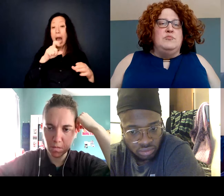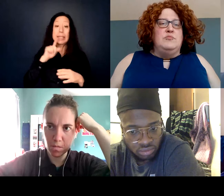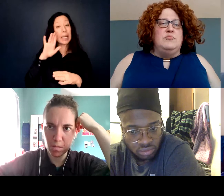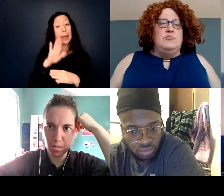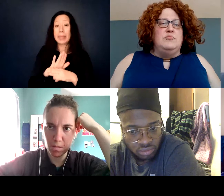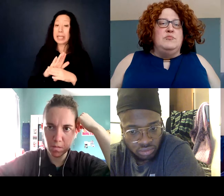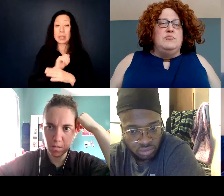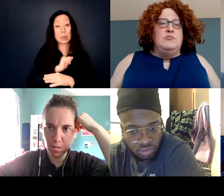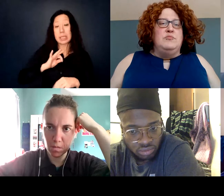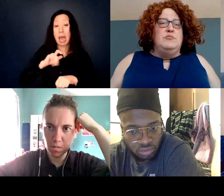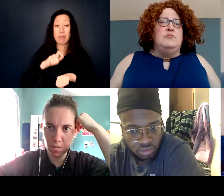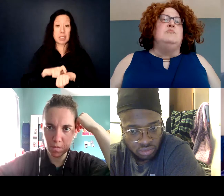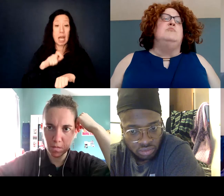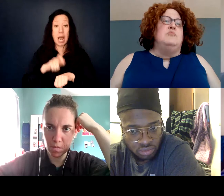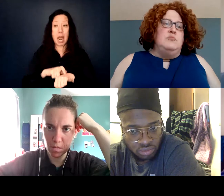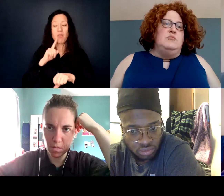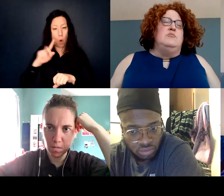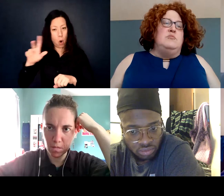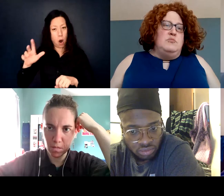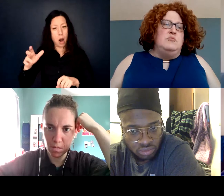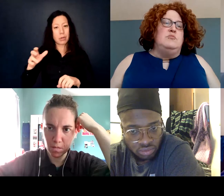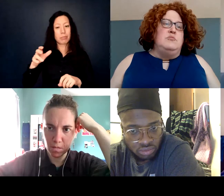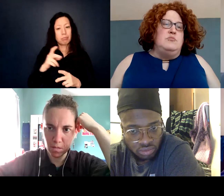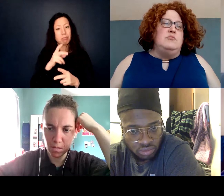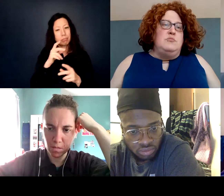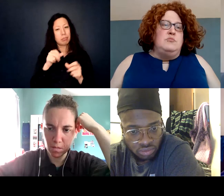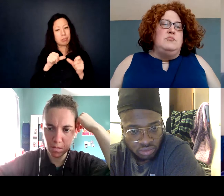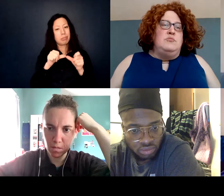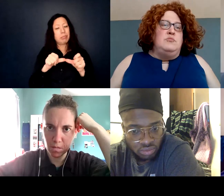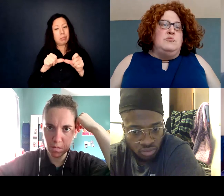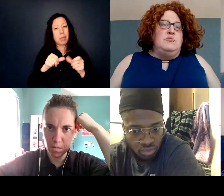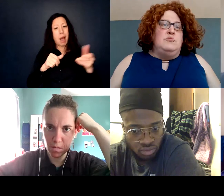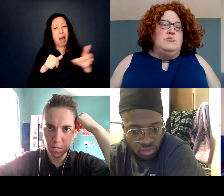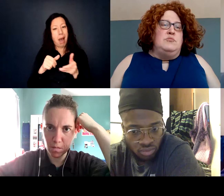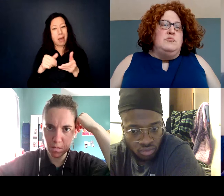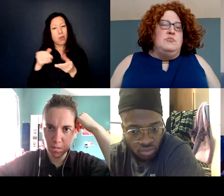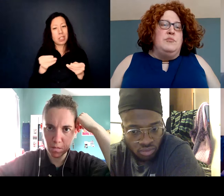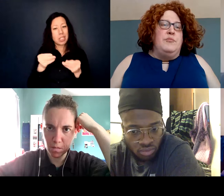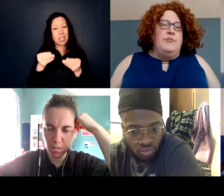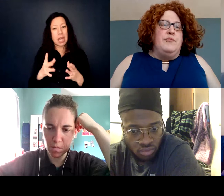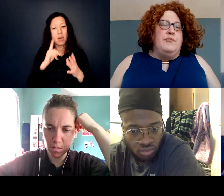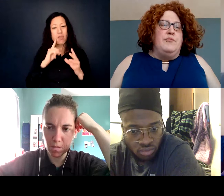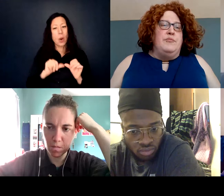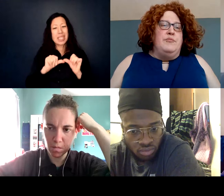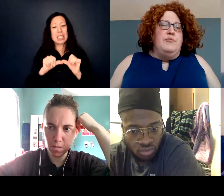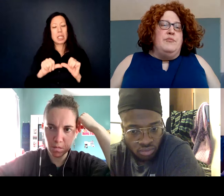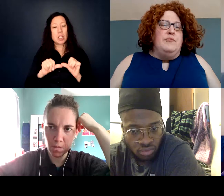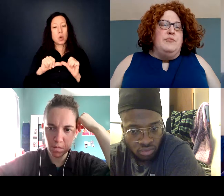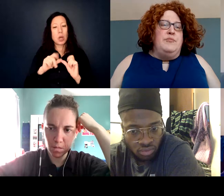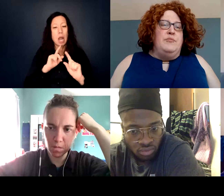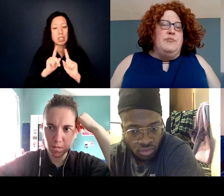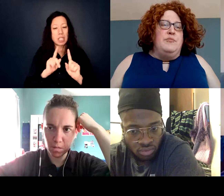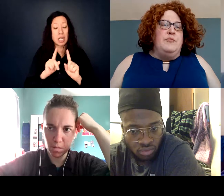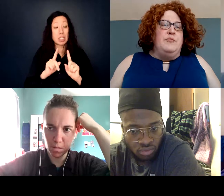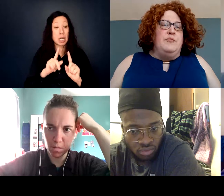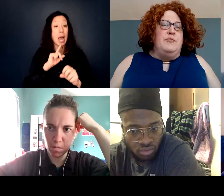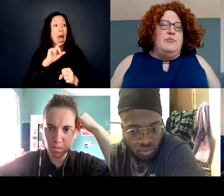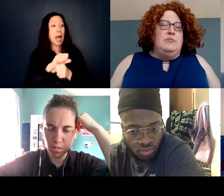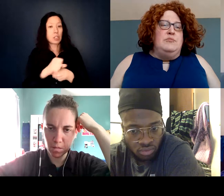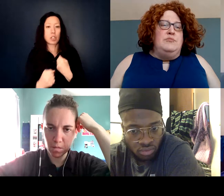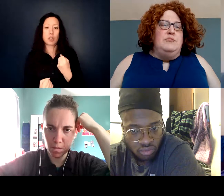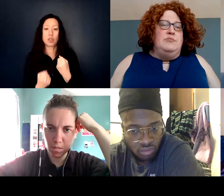a facilitator to then continue the conversation and then actually support people into moving towards action